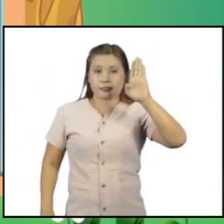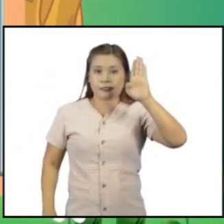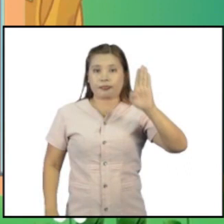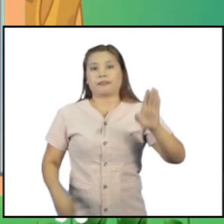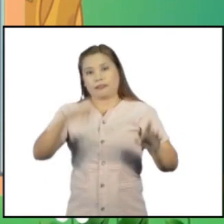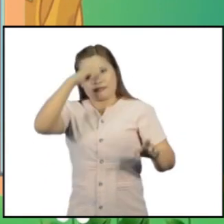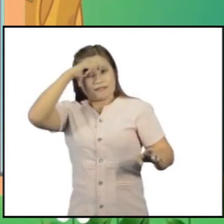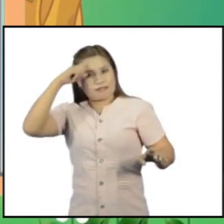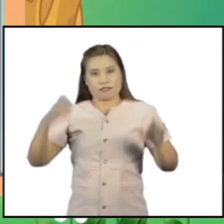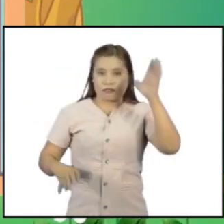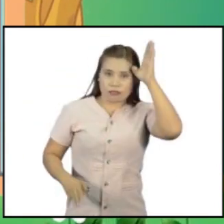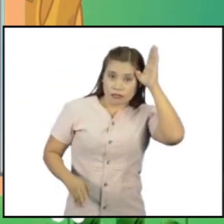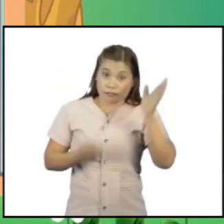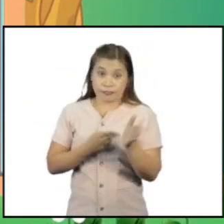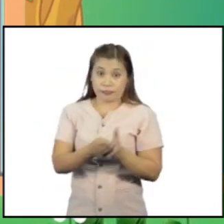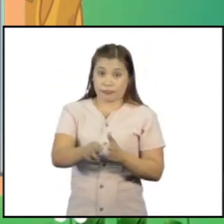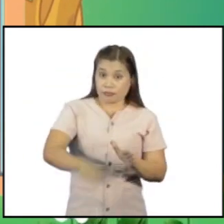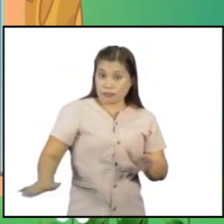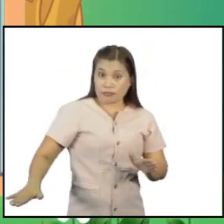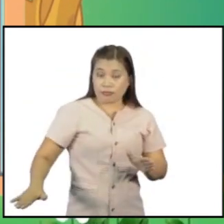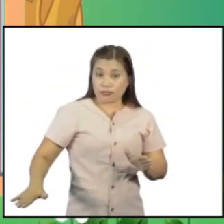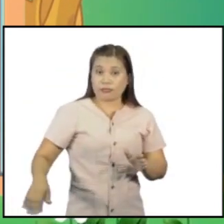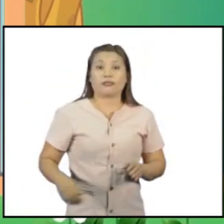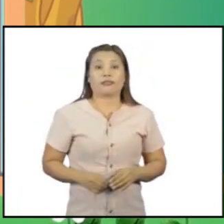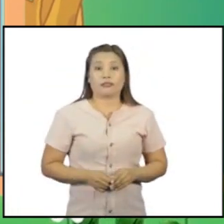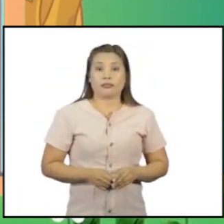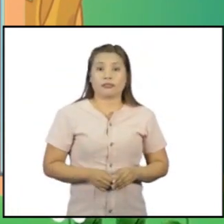B. Because Benny is an honest kid.